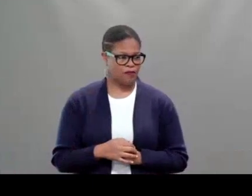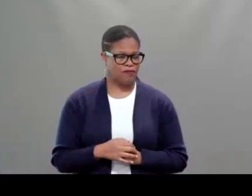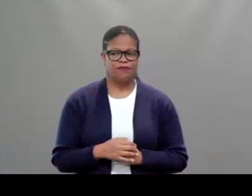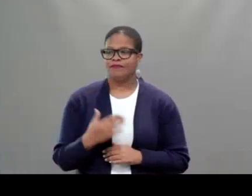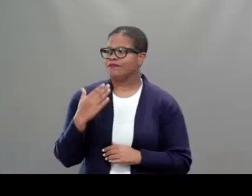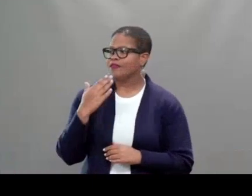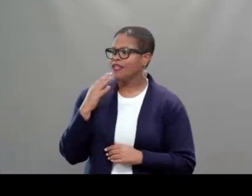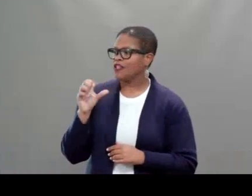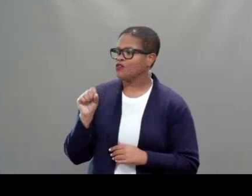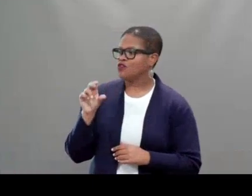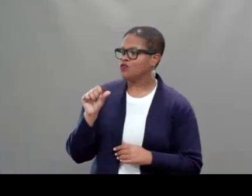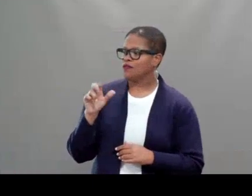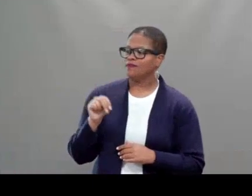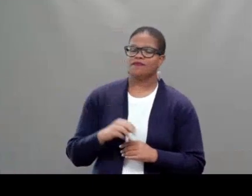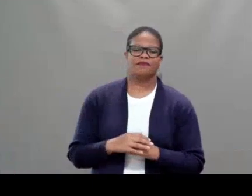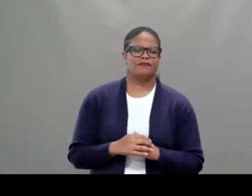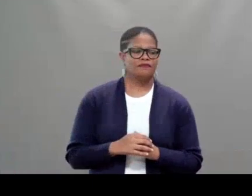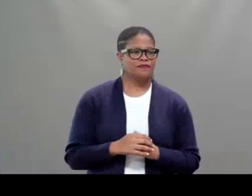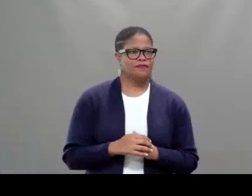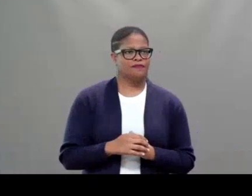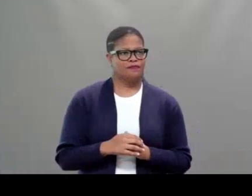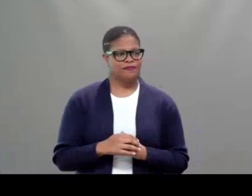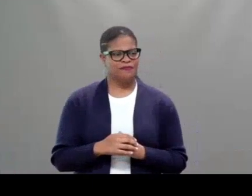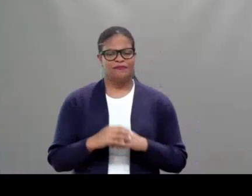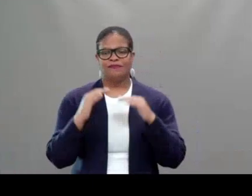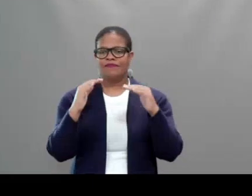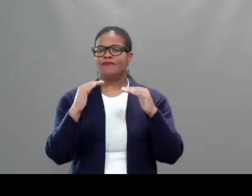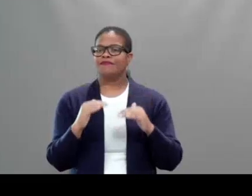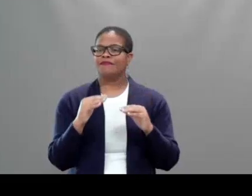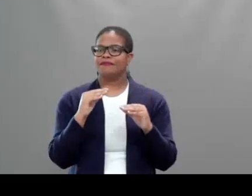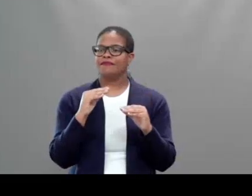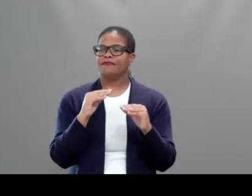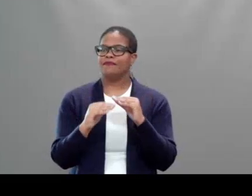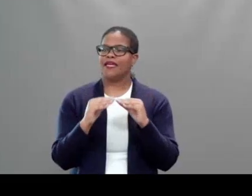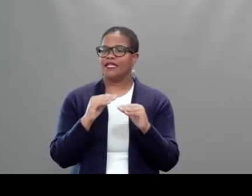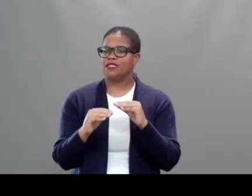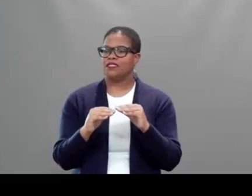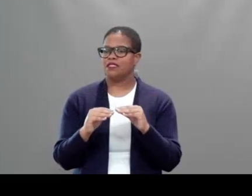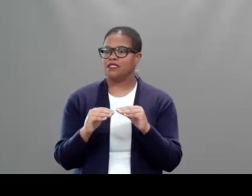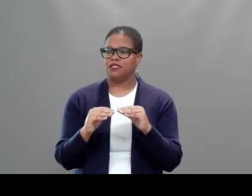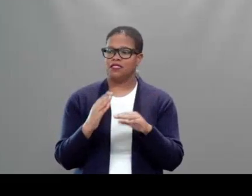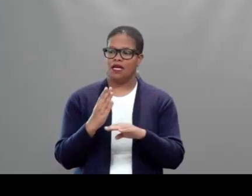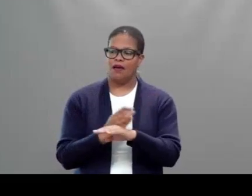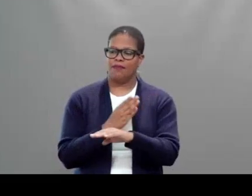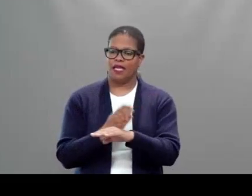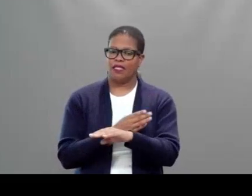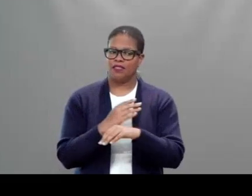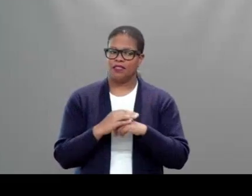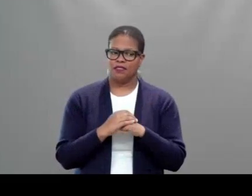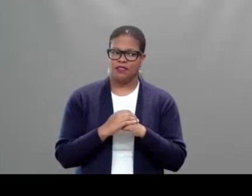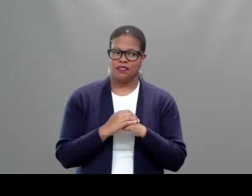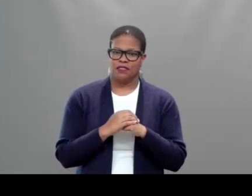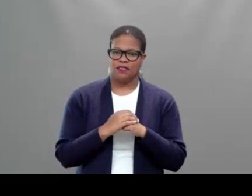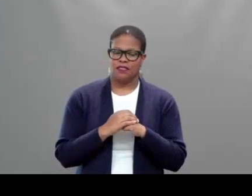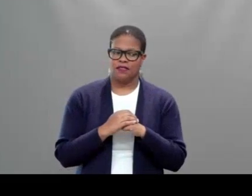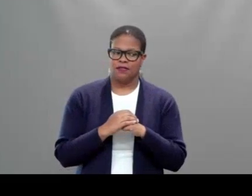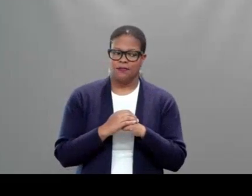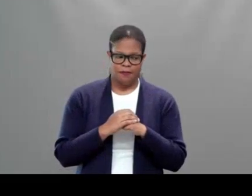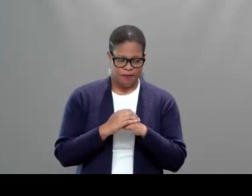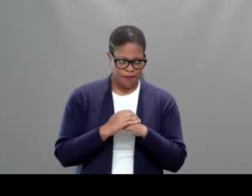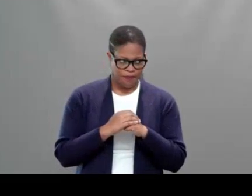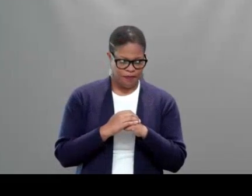Thank you, Susan. Okay, next will be our maintenance update, and we have actually